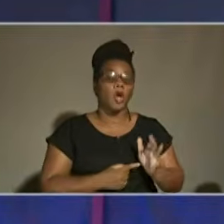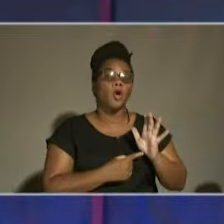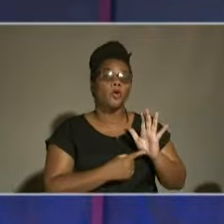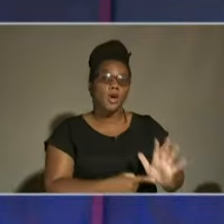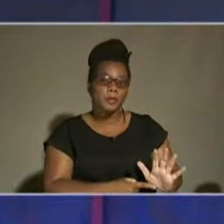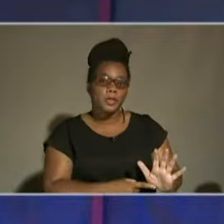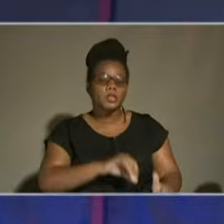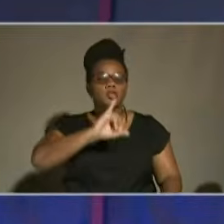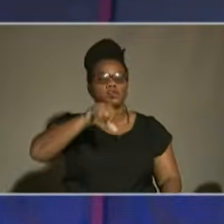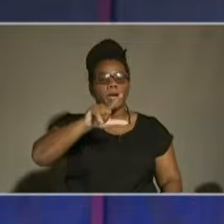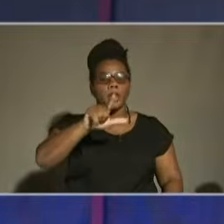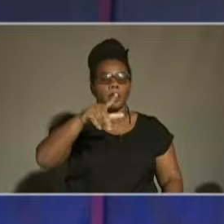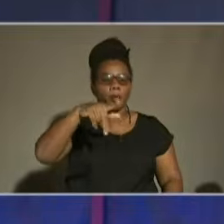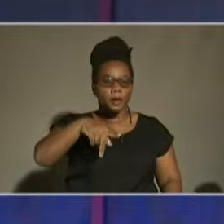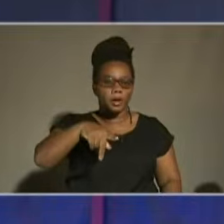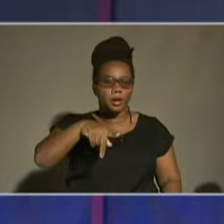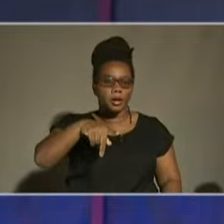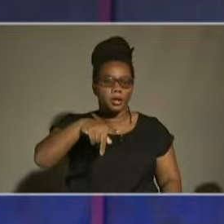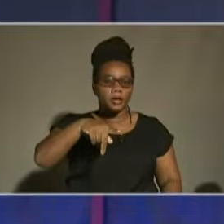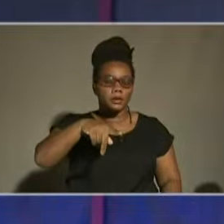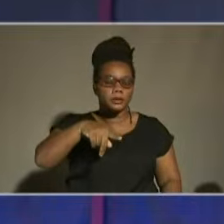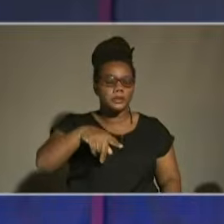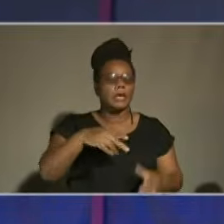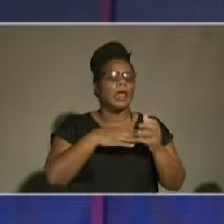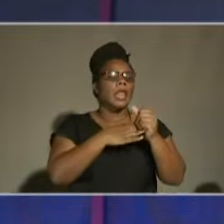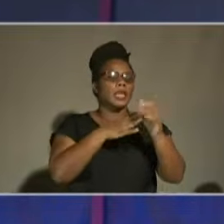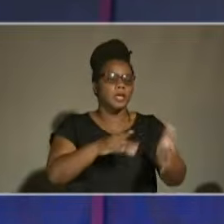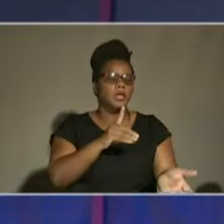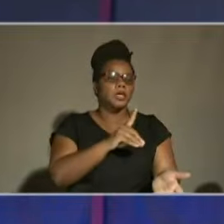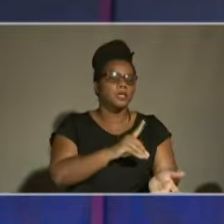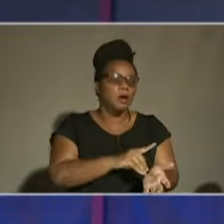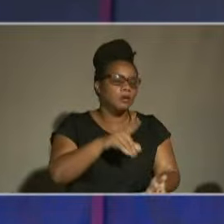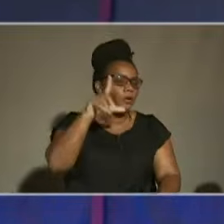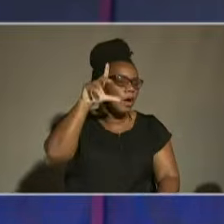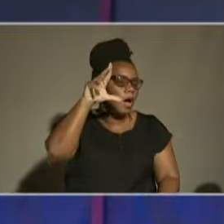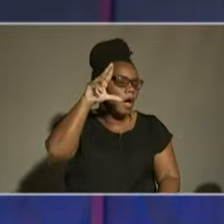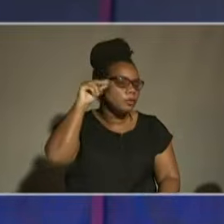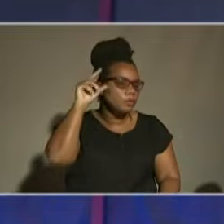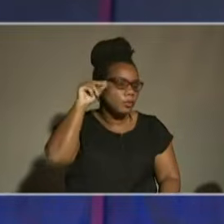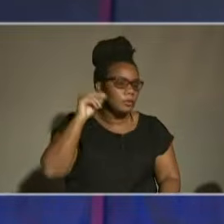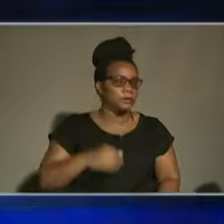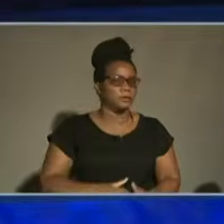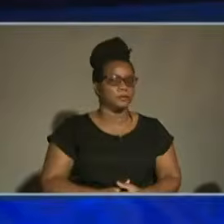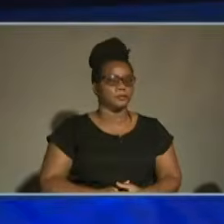Representing the Jamaica Labour Party is party leader Dr. Andrew Holness.